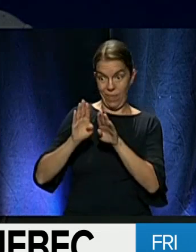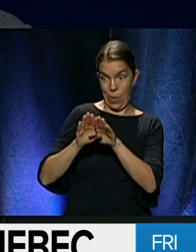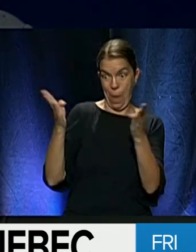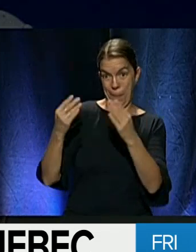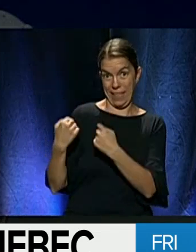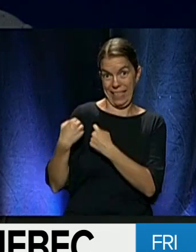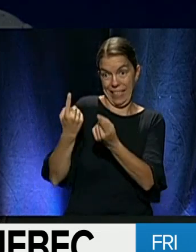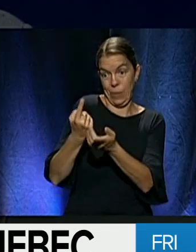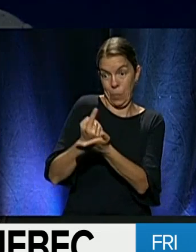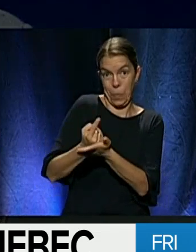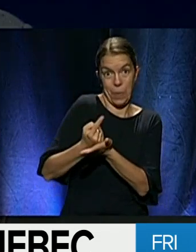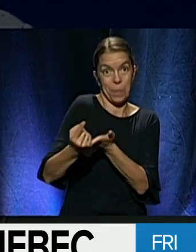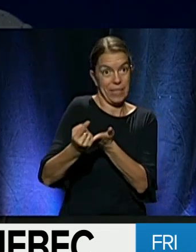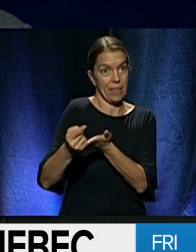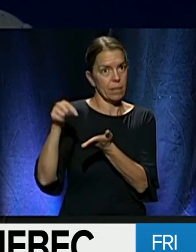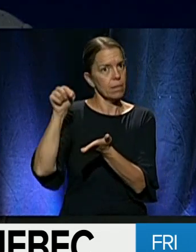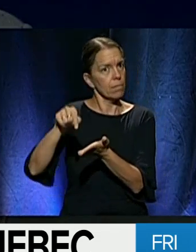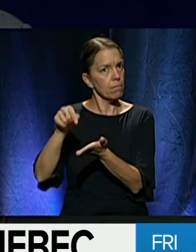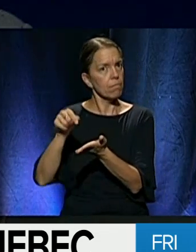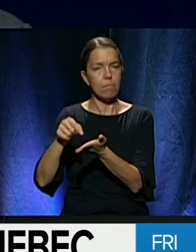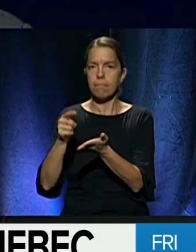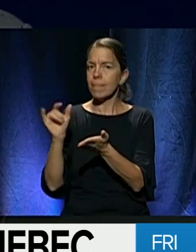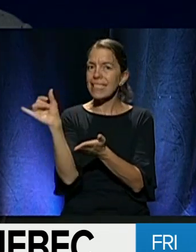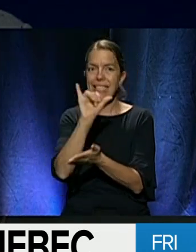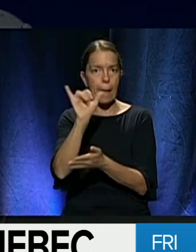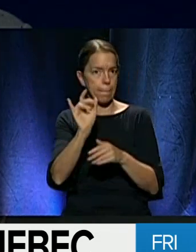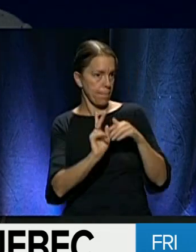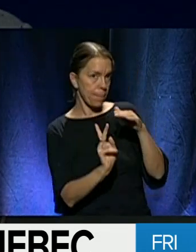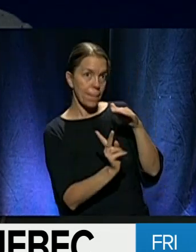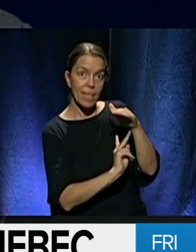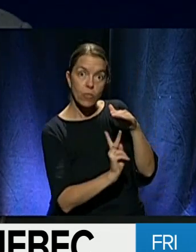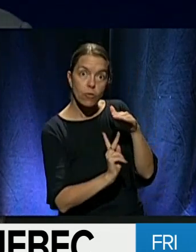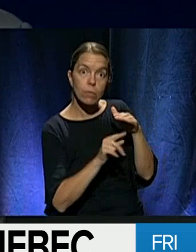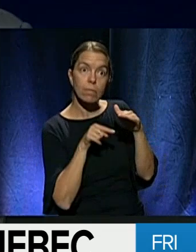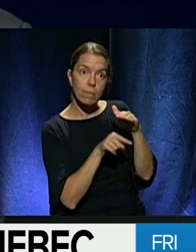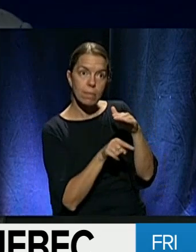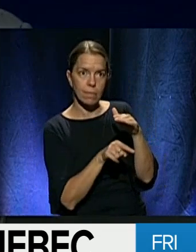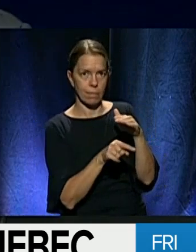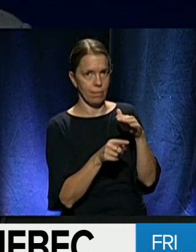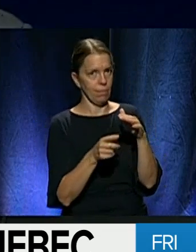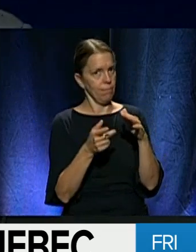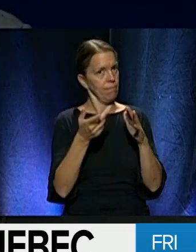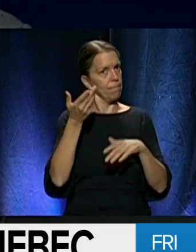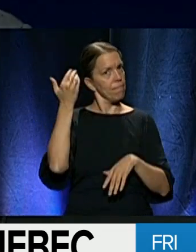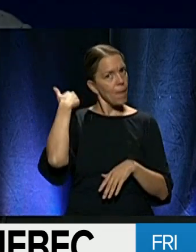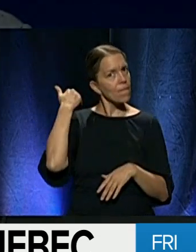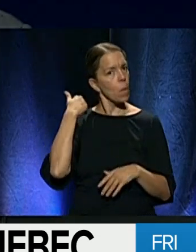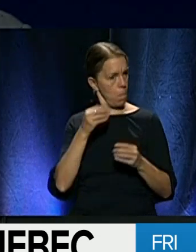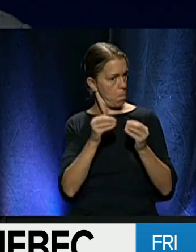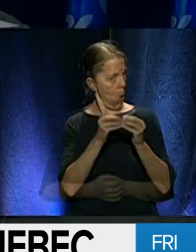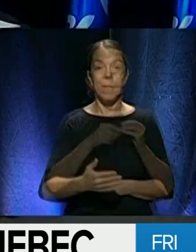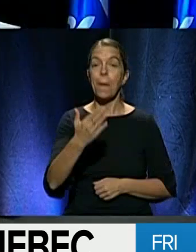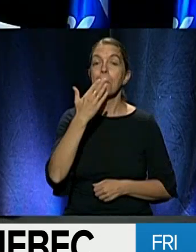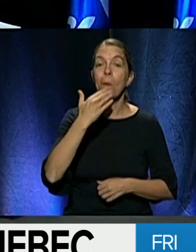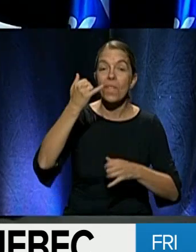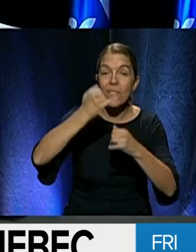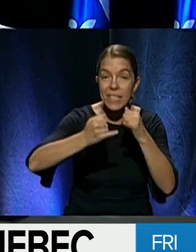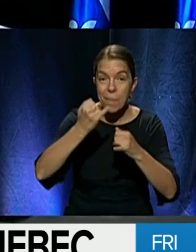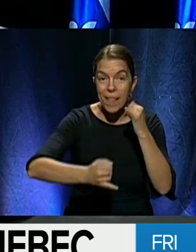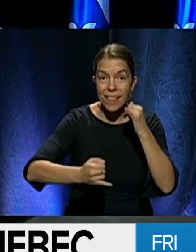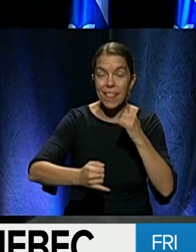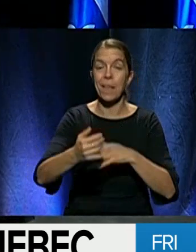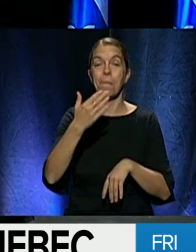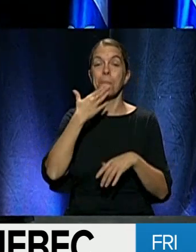reassuring in people. Parents should think that we are doing everything to keep it safe in the schools. In